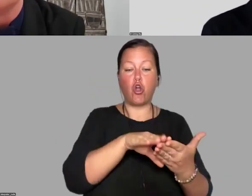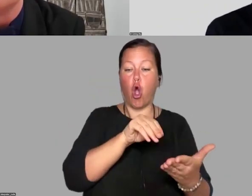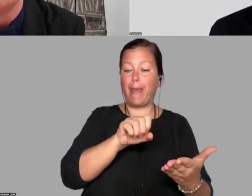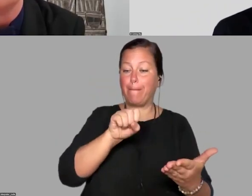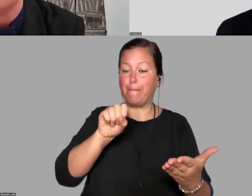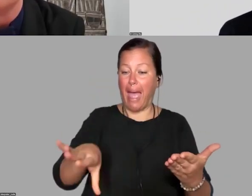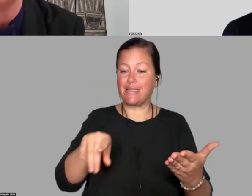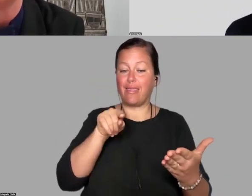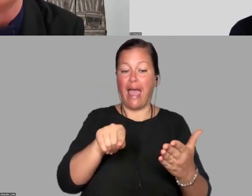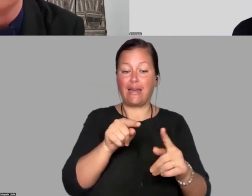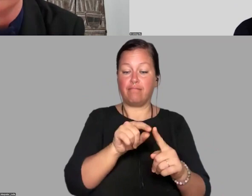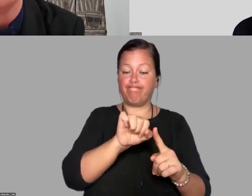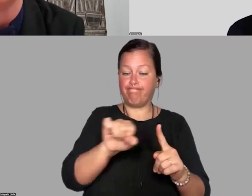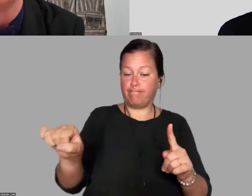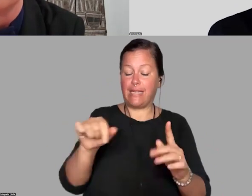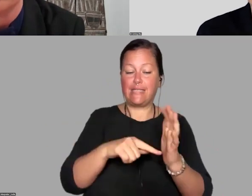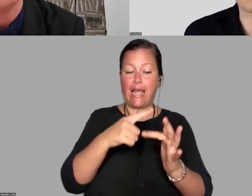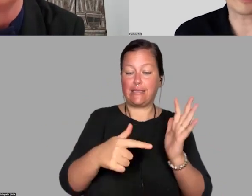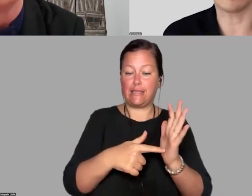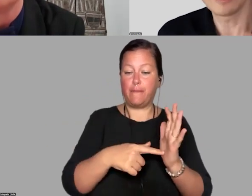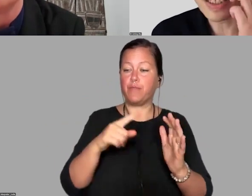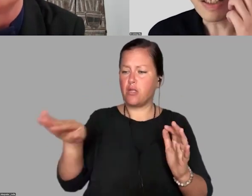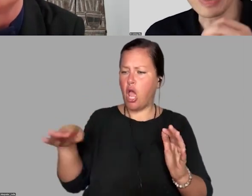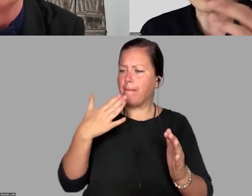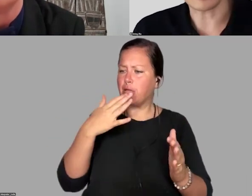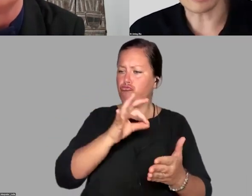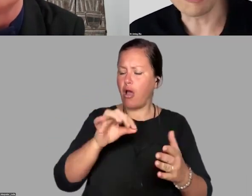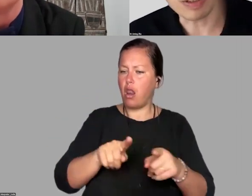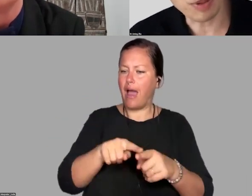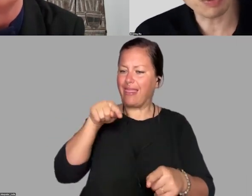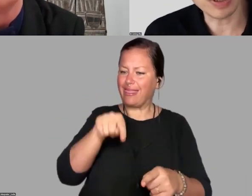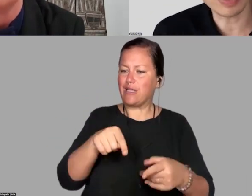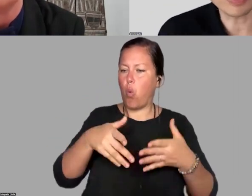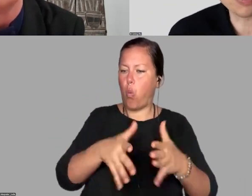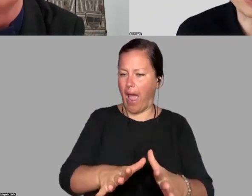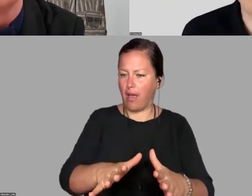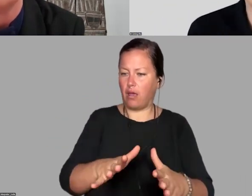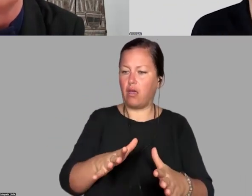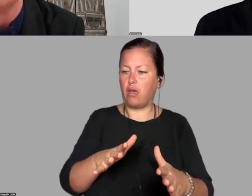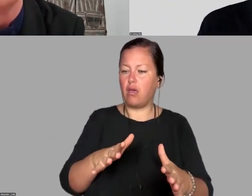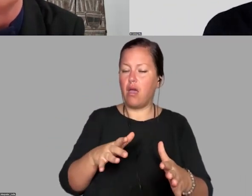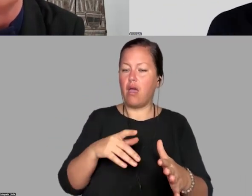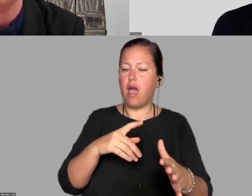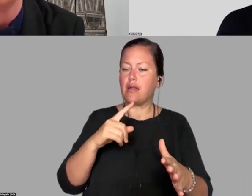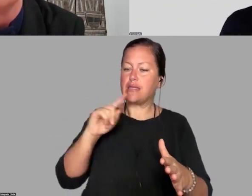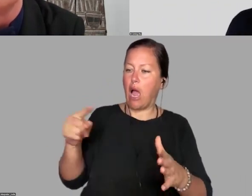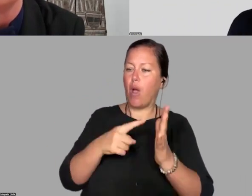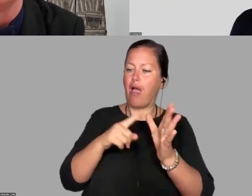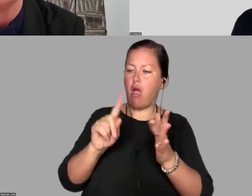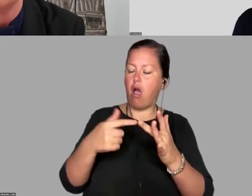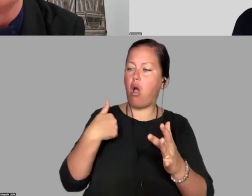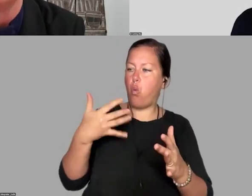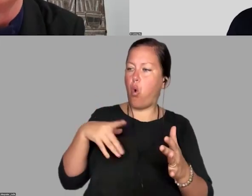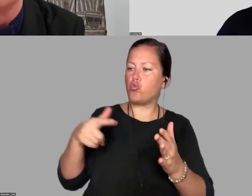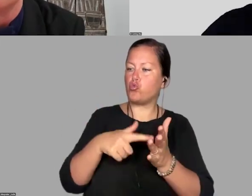that piece of text to say, write just like this way, this style. And then people these days to say, I want the AI to write in my